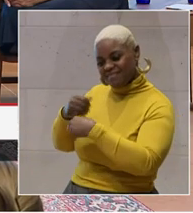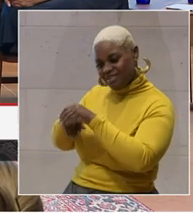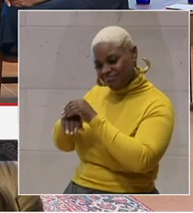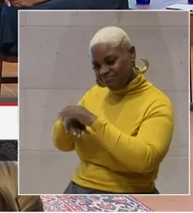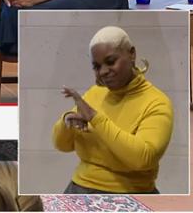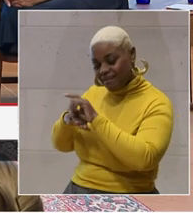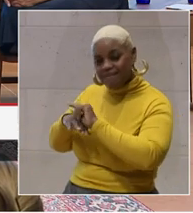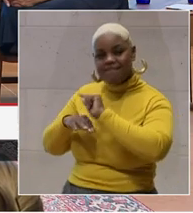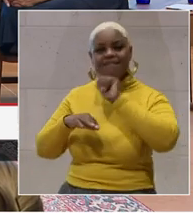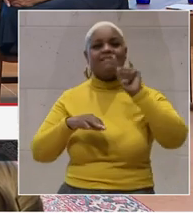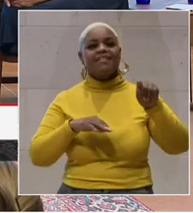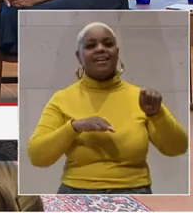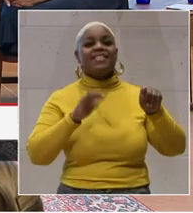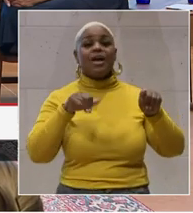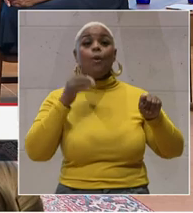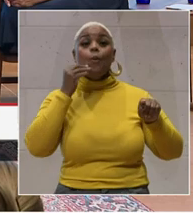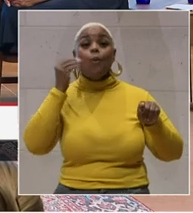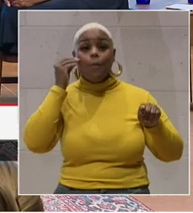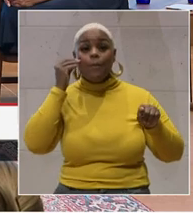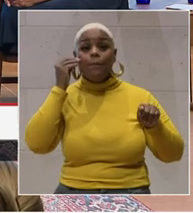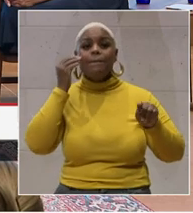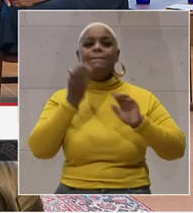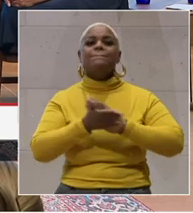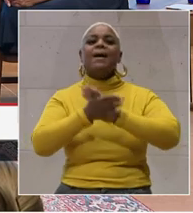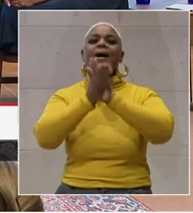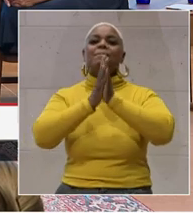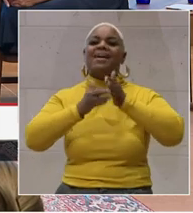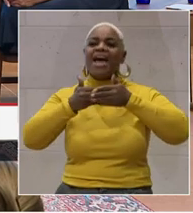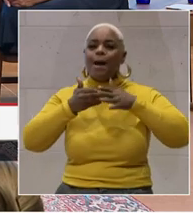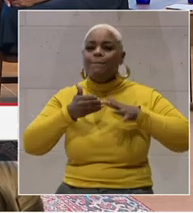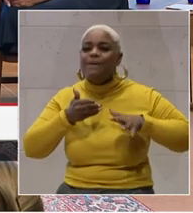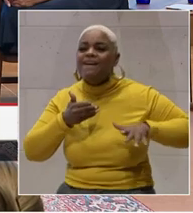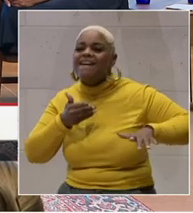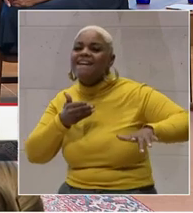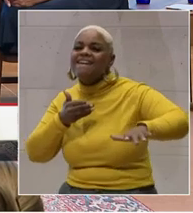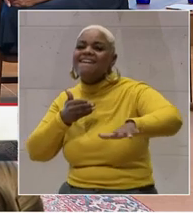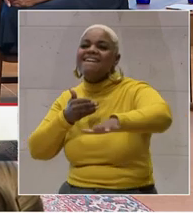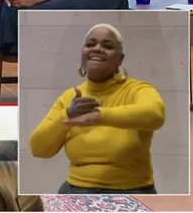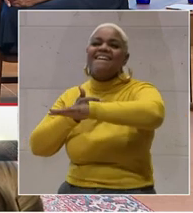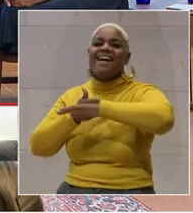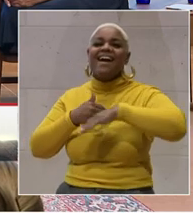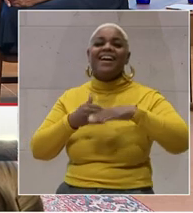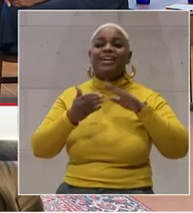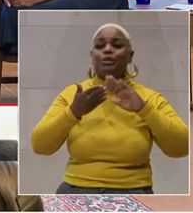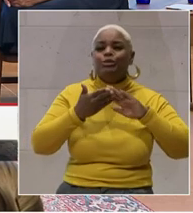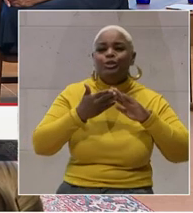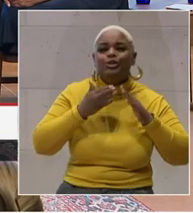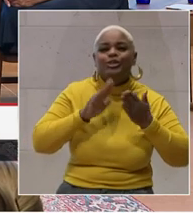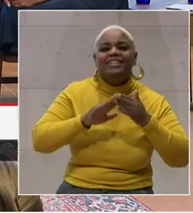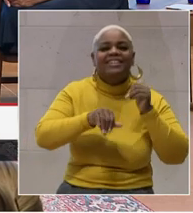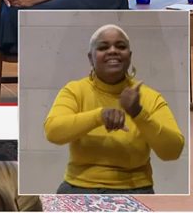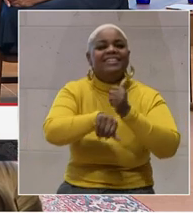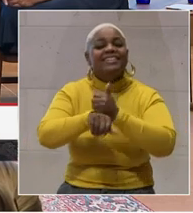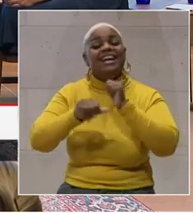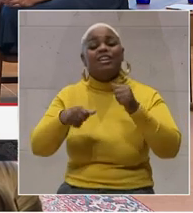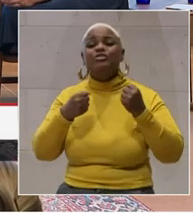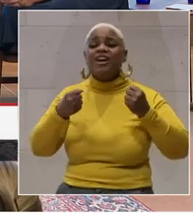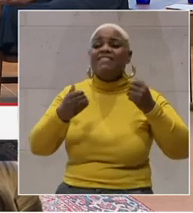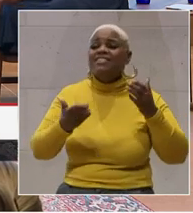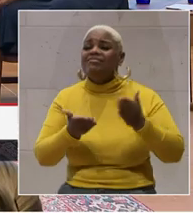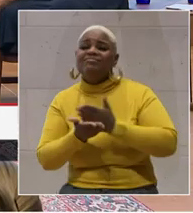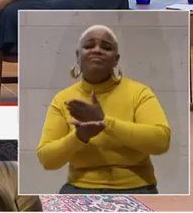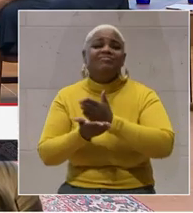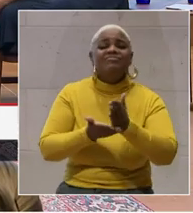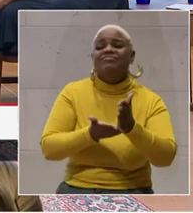a neighborhood, a place that you can raise your kids, a community that you can drive into the garage or park in front